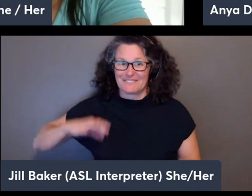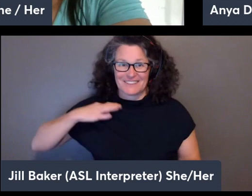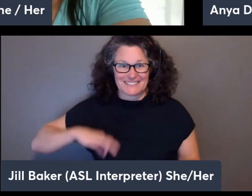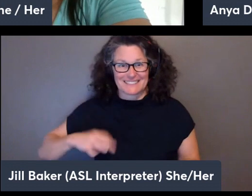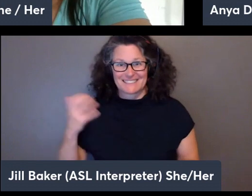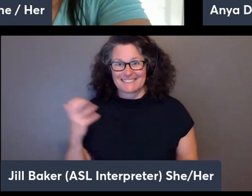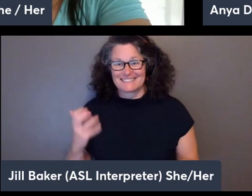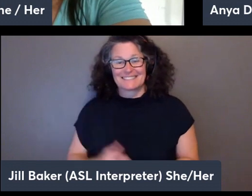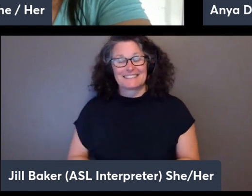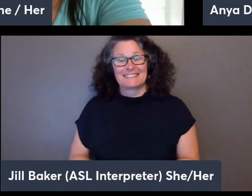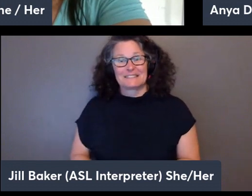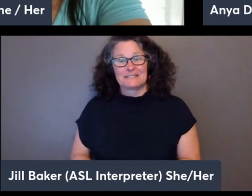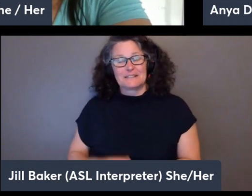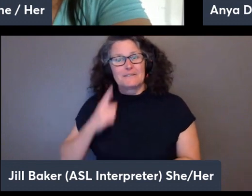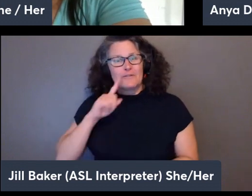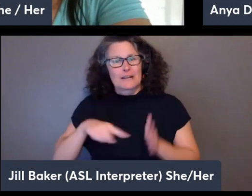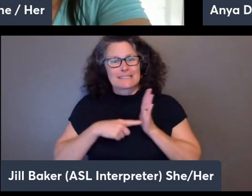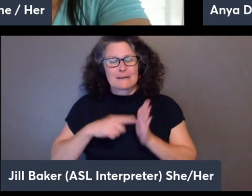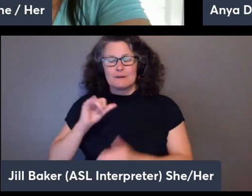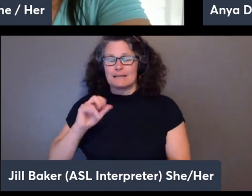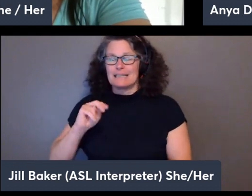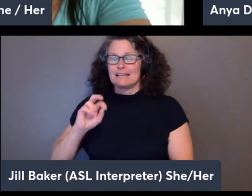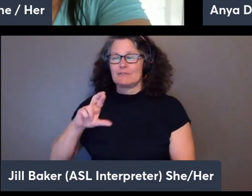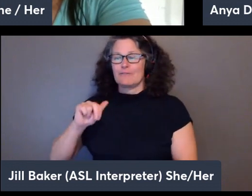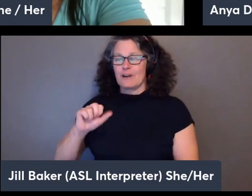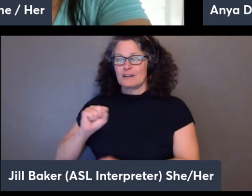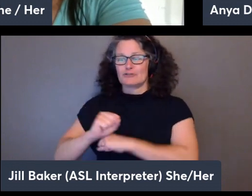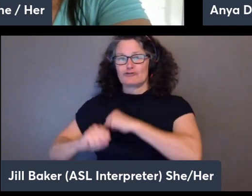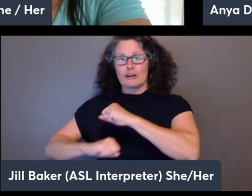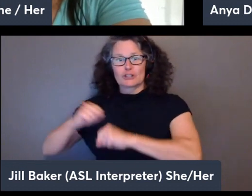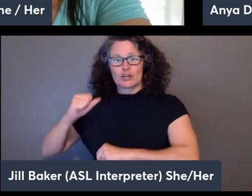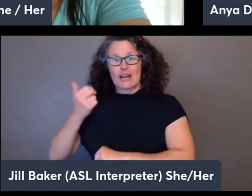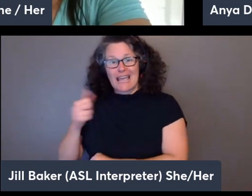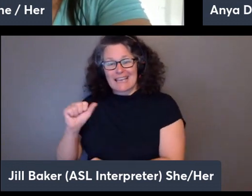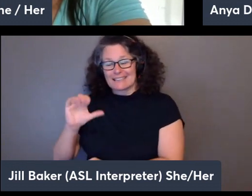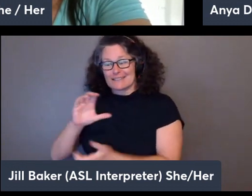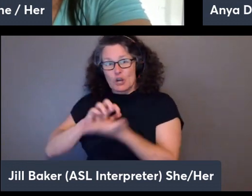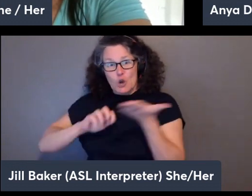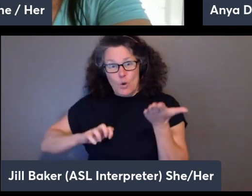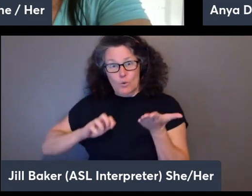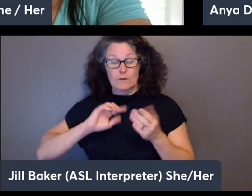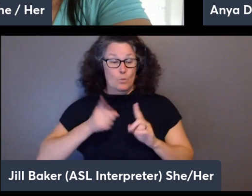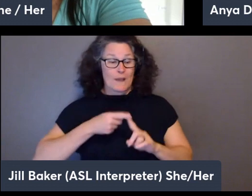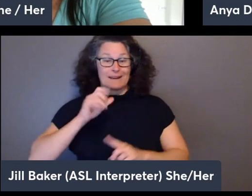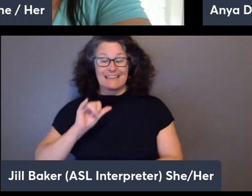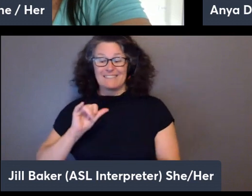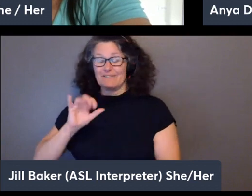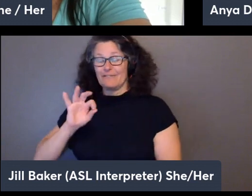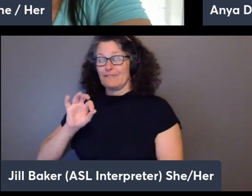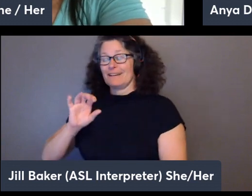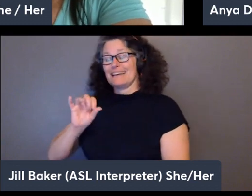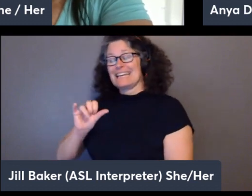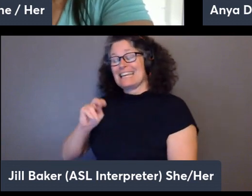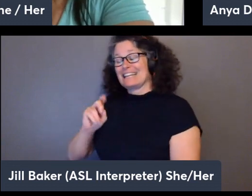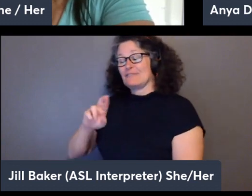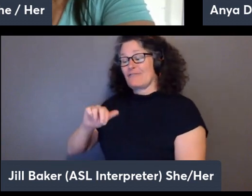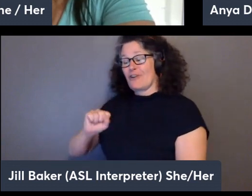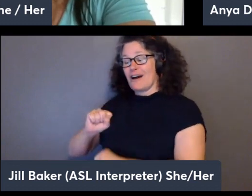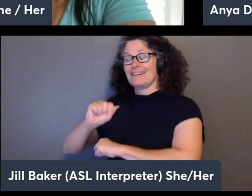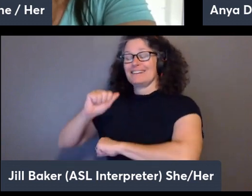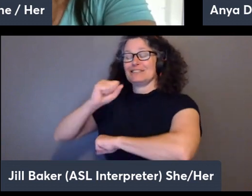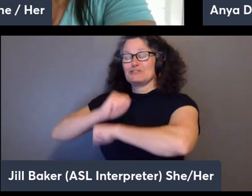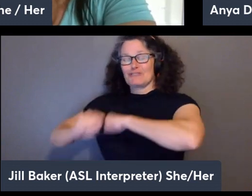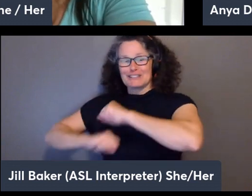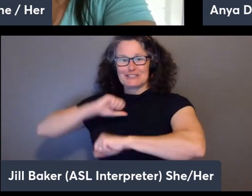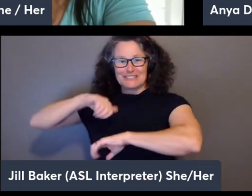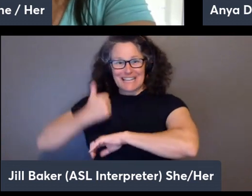So, for example, in infrastructure as code, once you have your infrastructure set up, it's so much easier to modify and change or